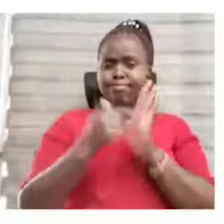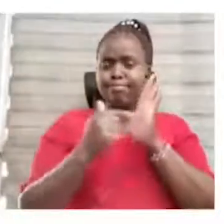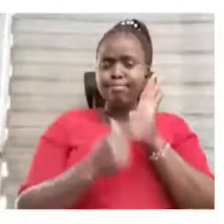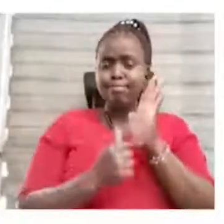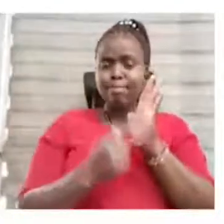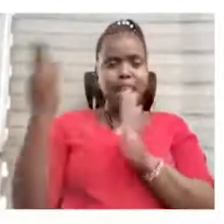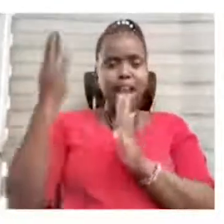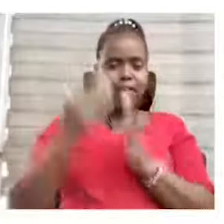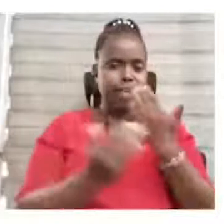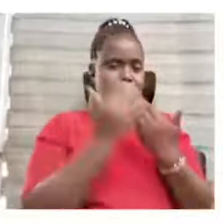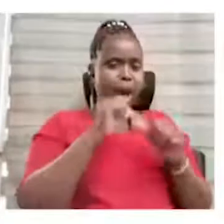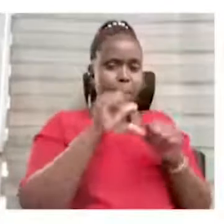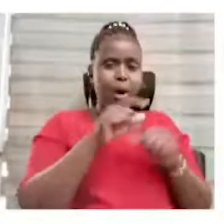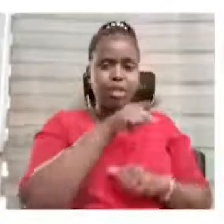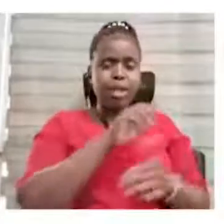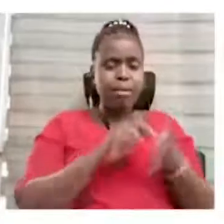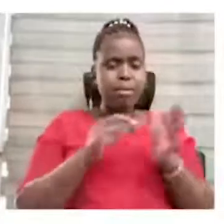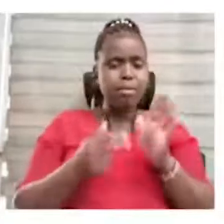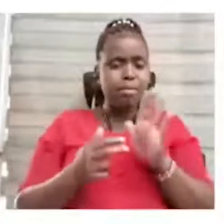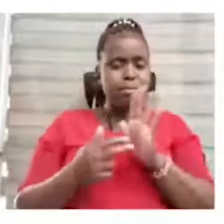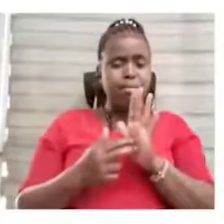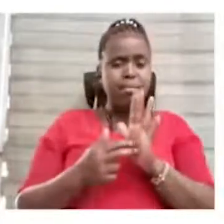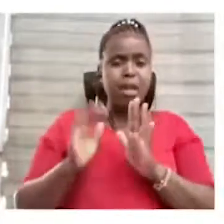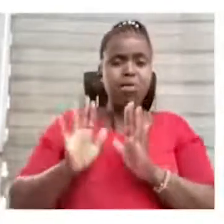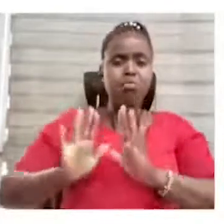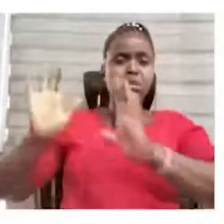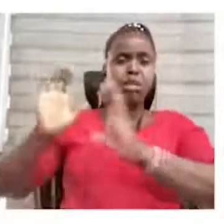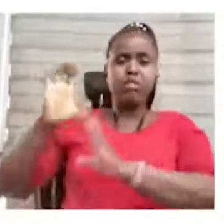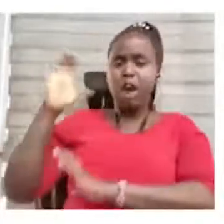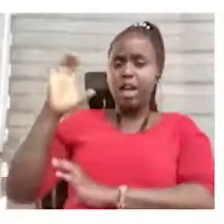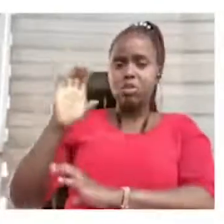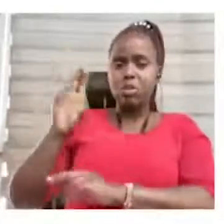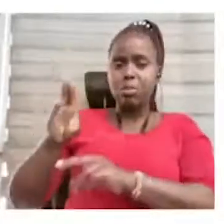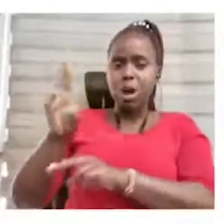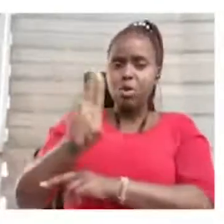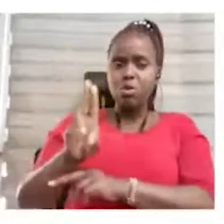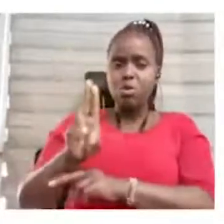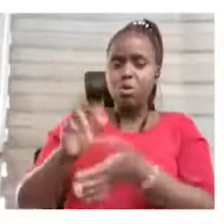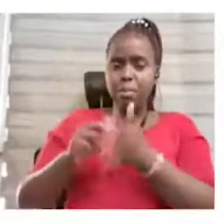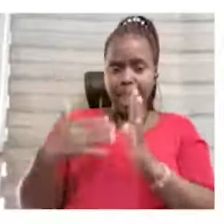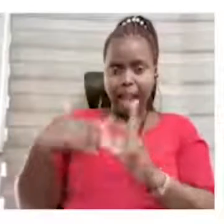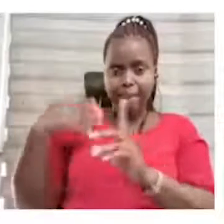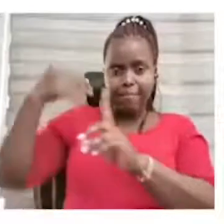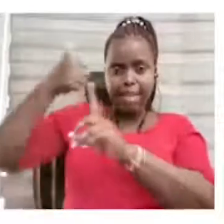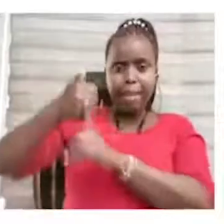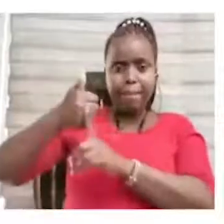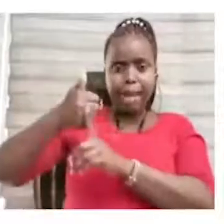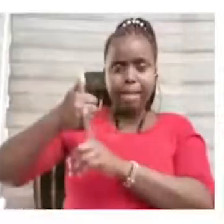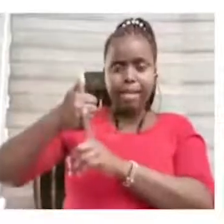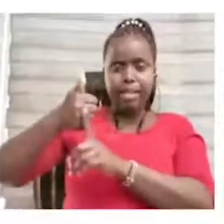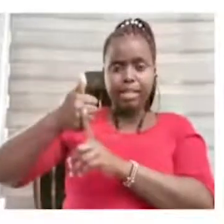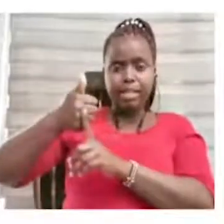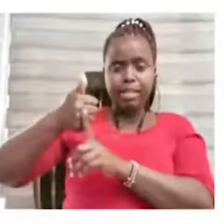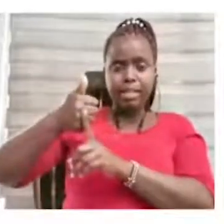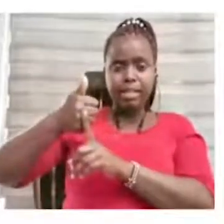we expand our diverse customer base, which have a positive impact on our bottom line. Customers